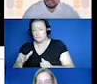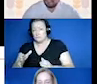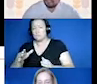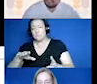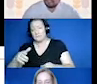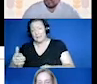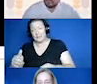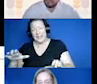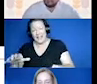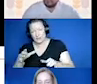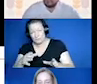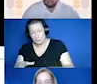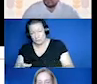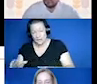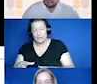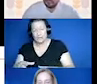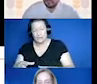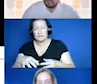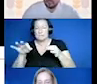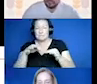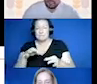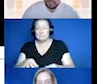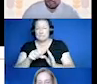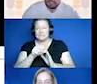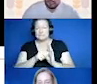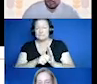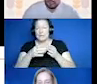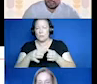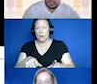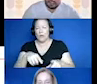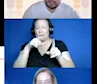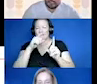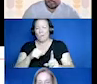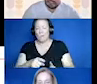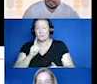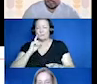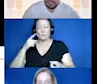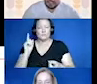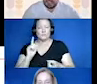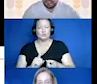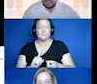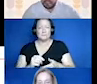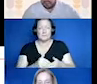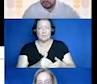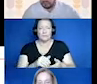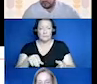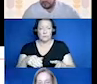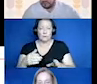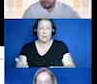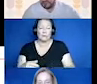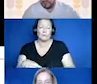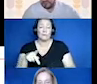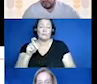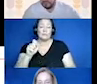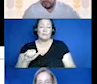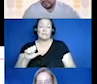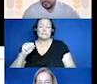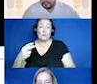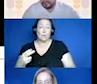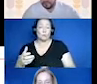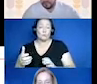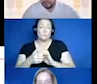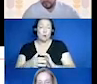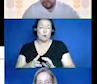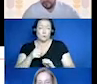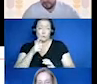outline statewide goals and objectives for reducing infant mortality in Arizona. Key stakeholders and partners who can help move the needle